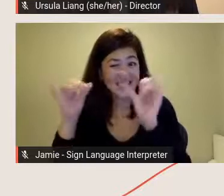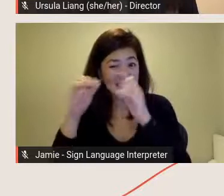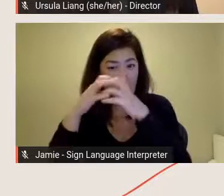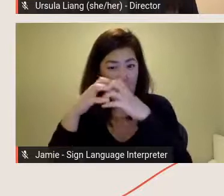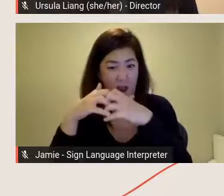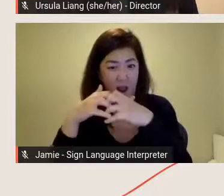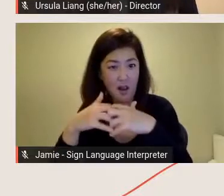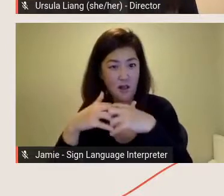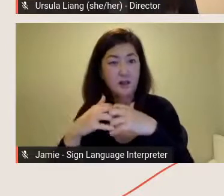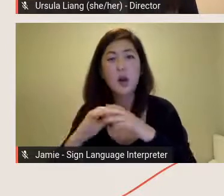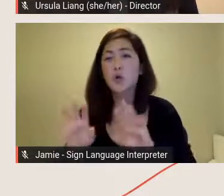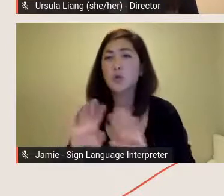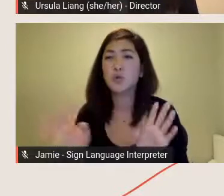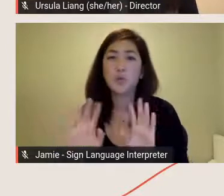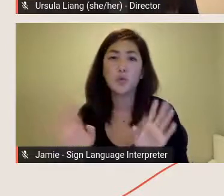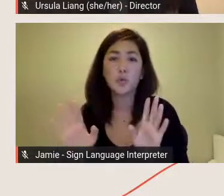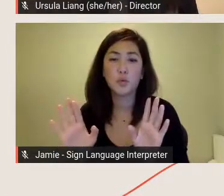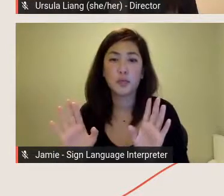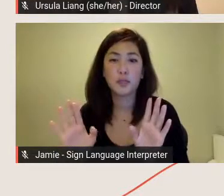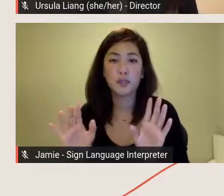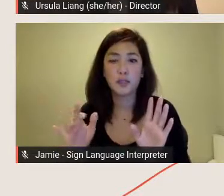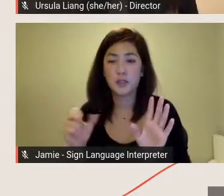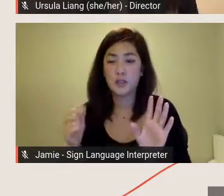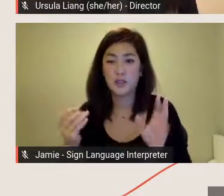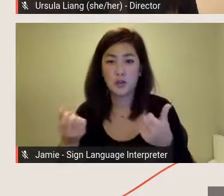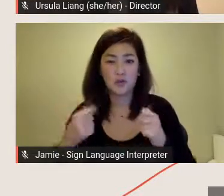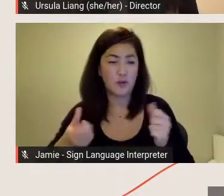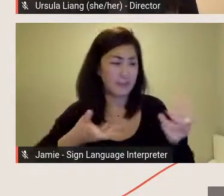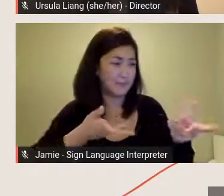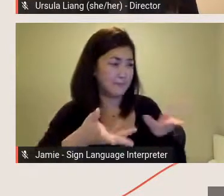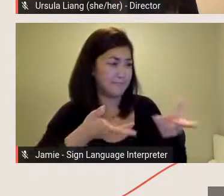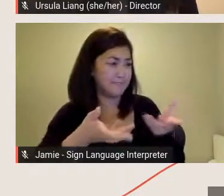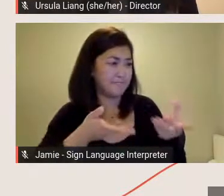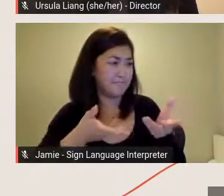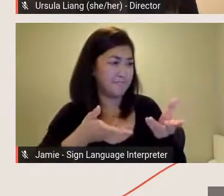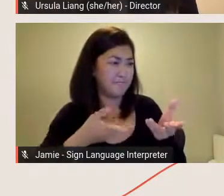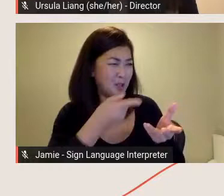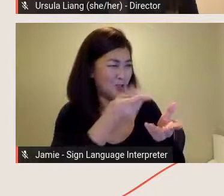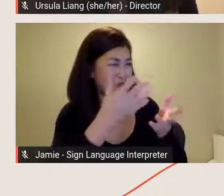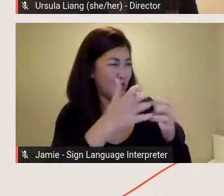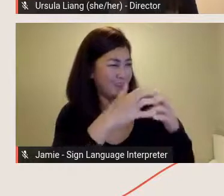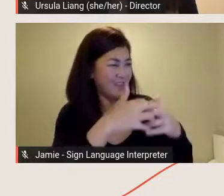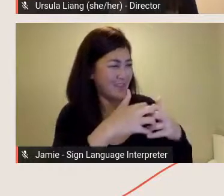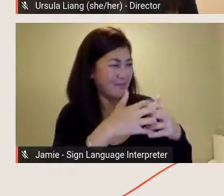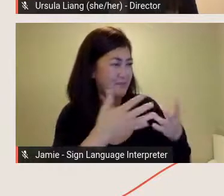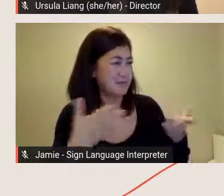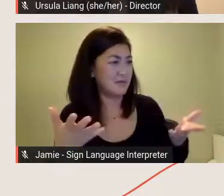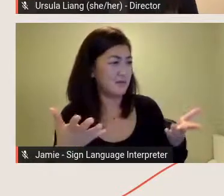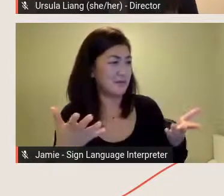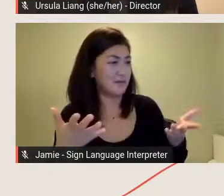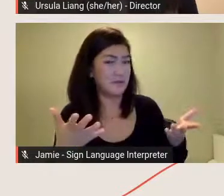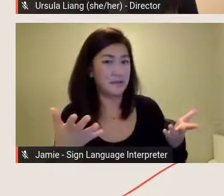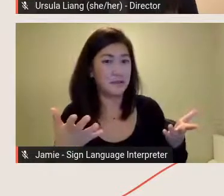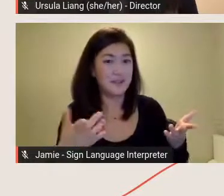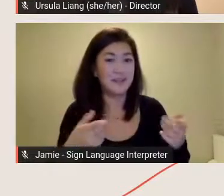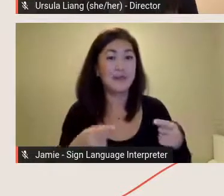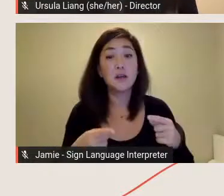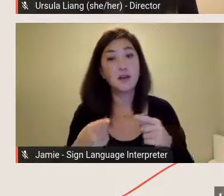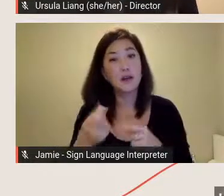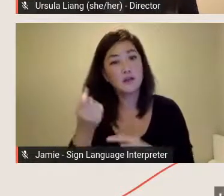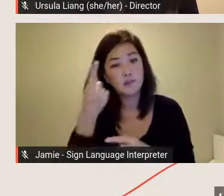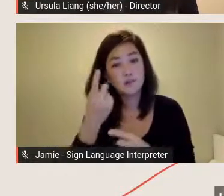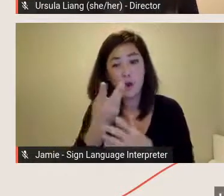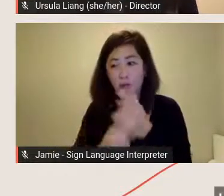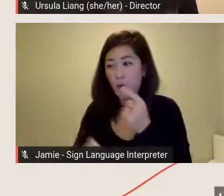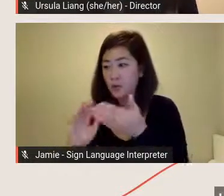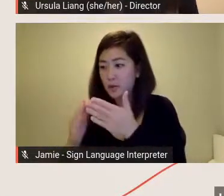to like try and engage with this other dialogue about, you know, breaking down the system. For them, it's just, you know, it's like both sides want equity, but